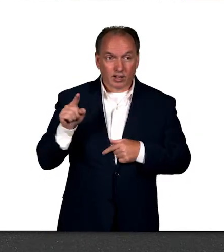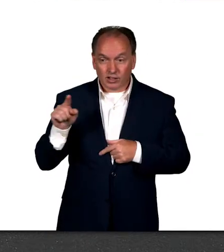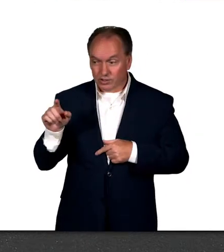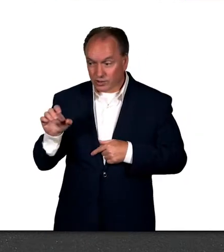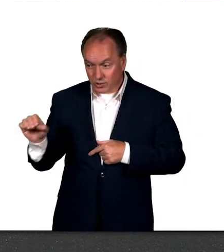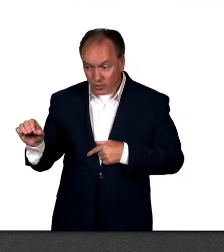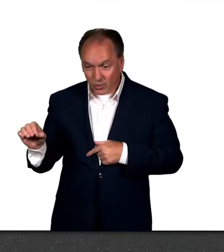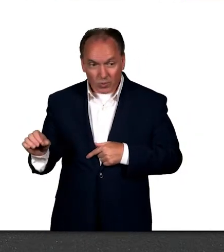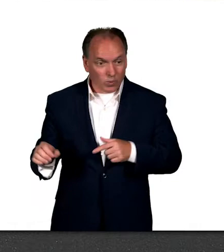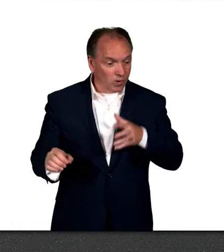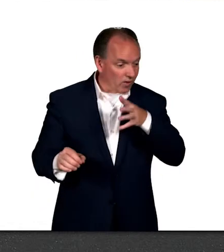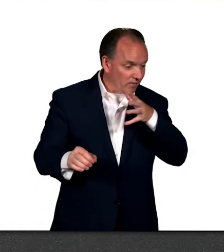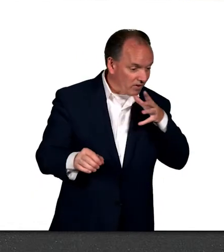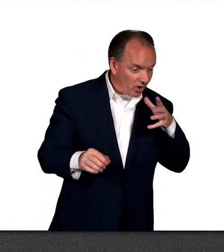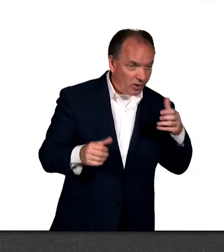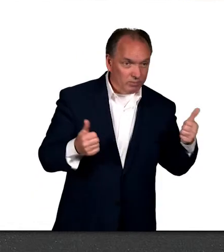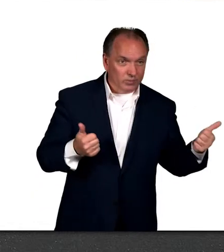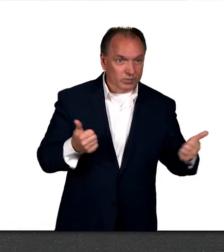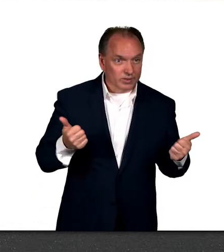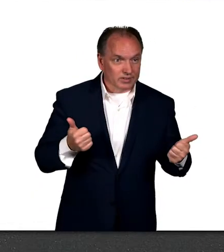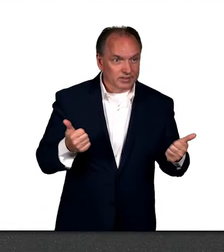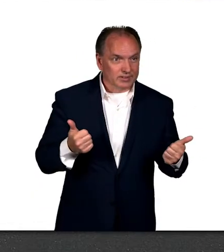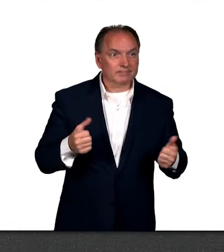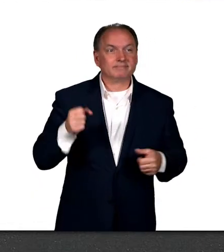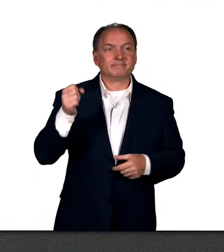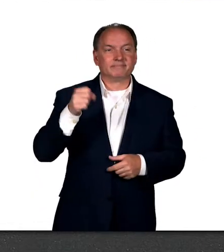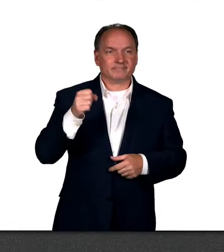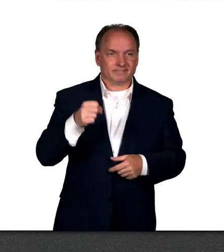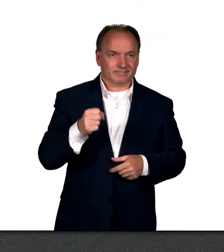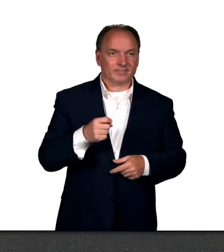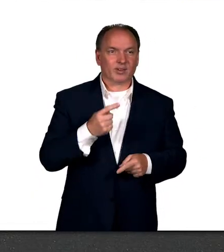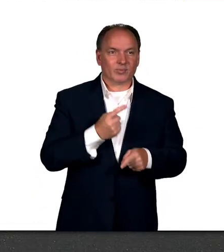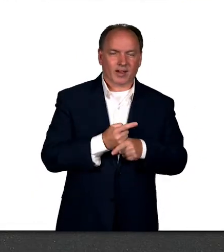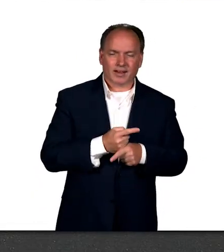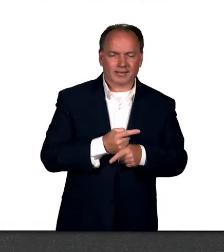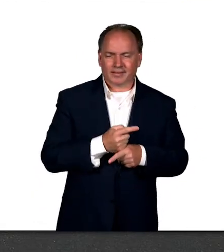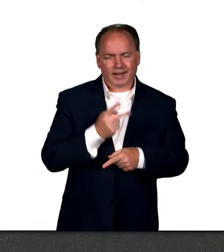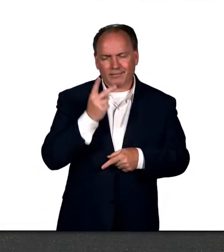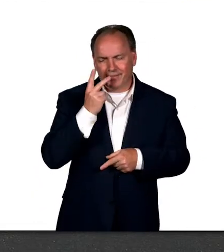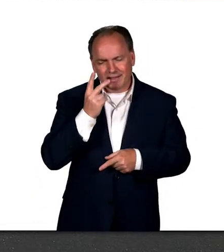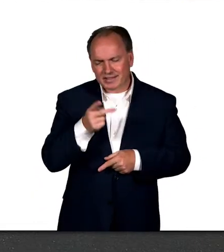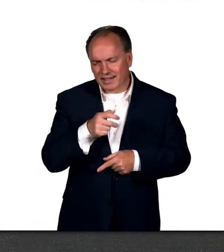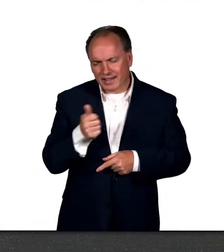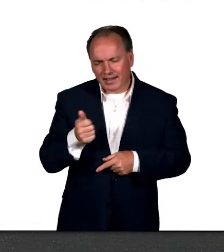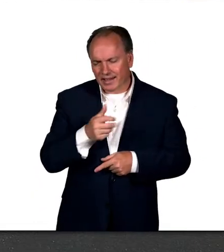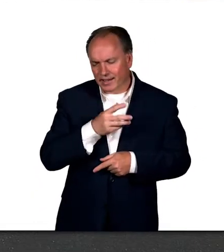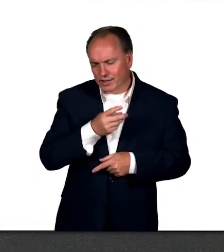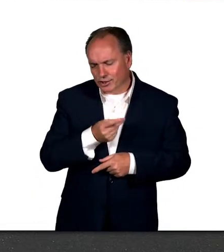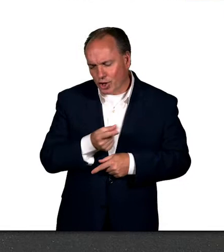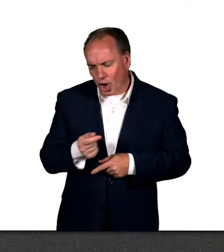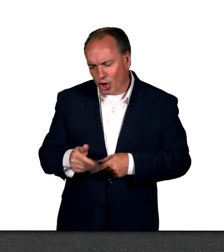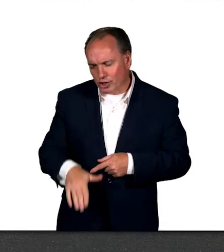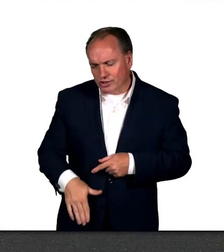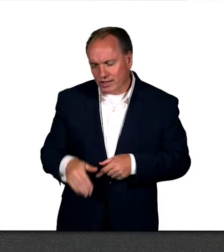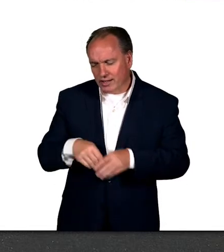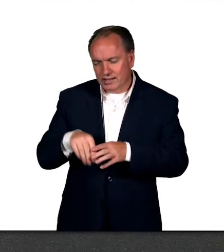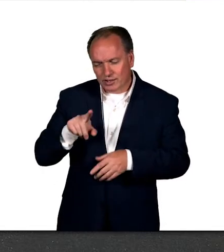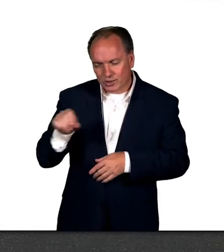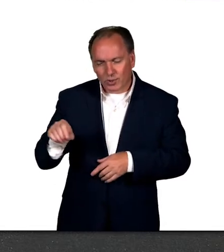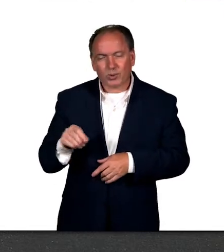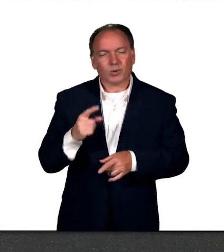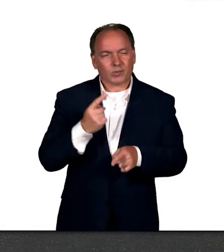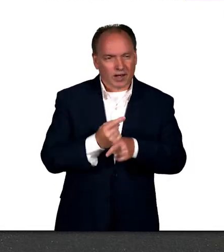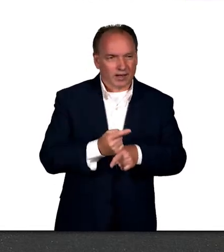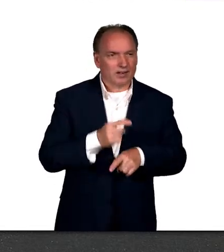zoo or on a farm? Yeah, I've never seen any dogs in a zoo. So yes,